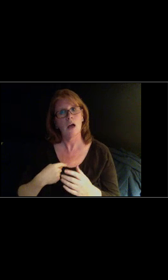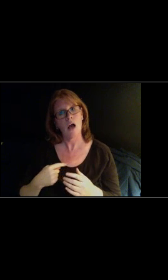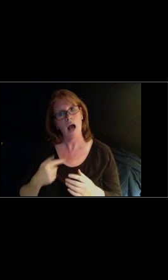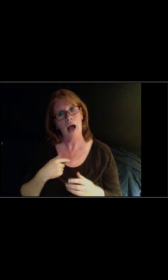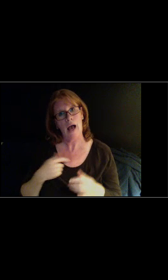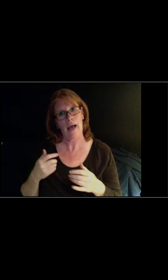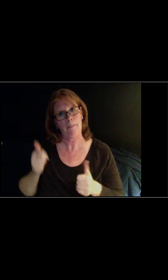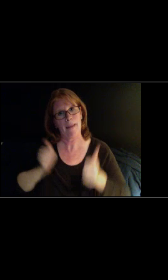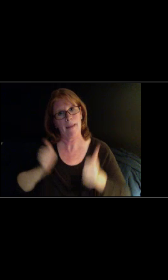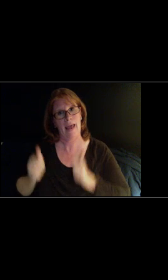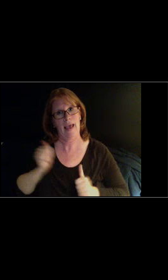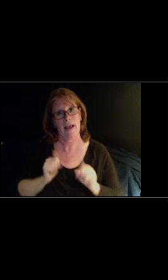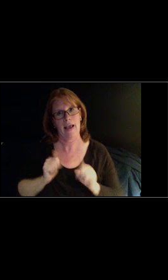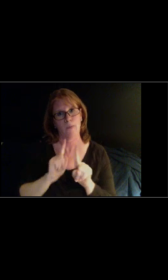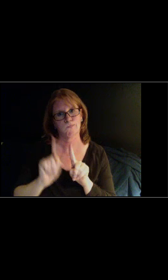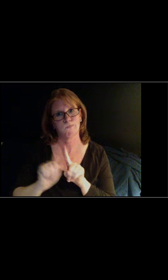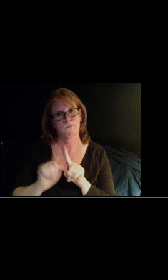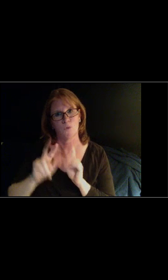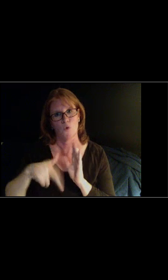friend.